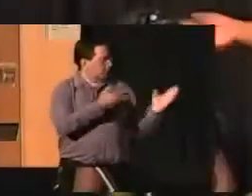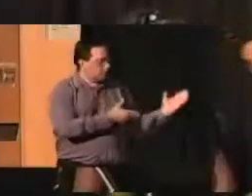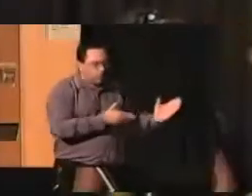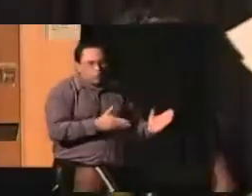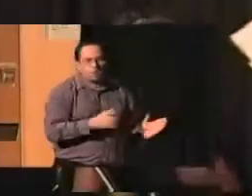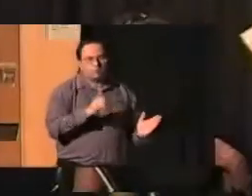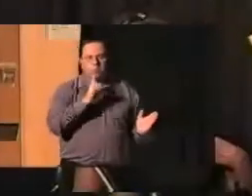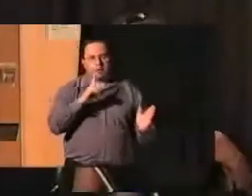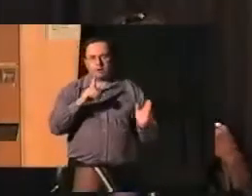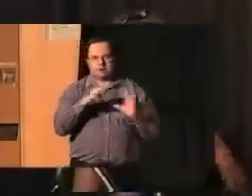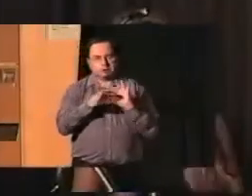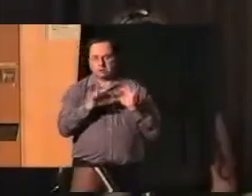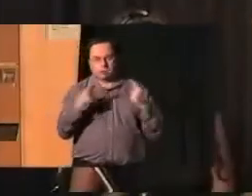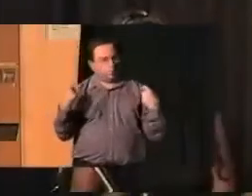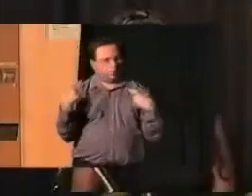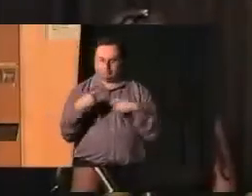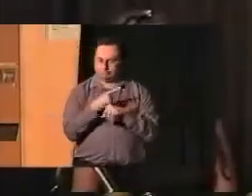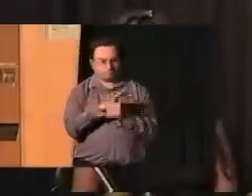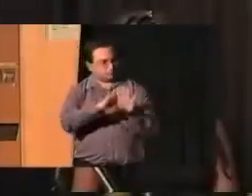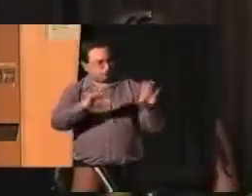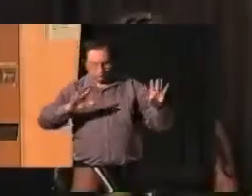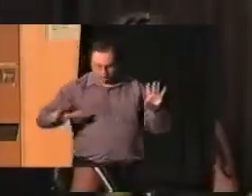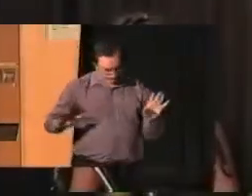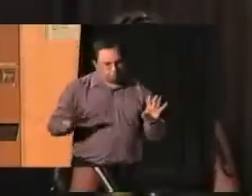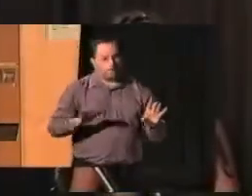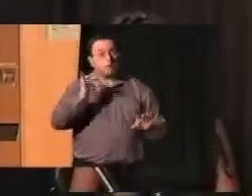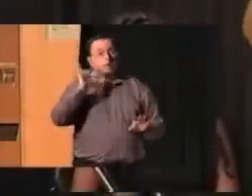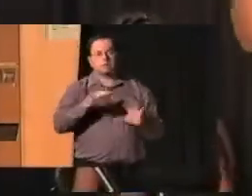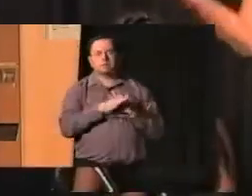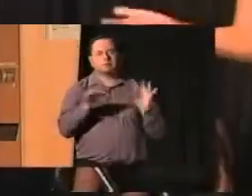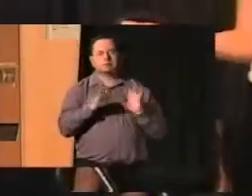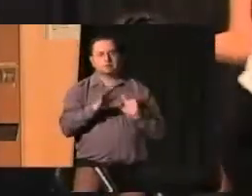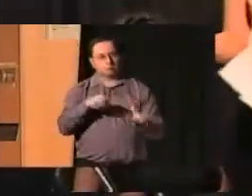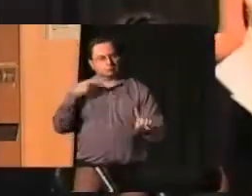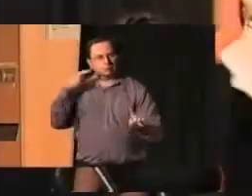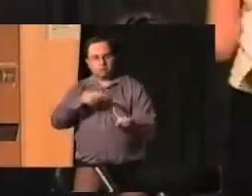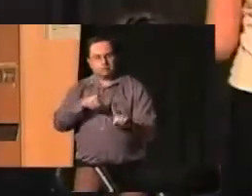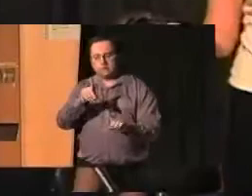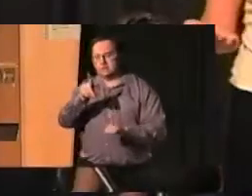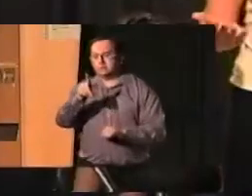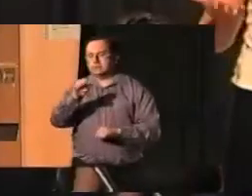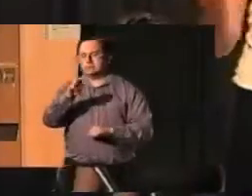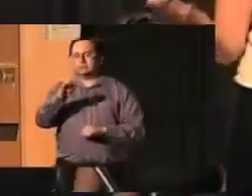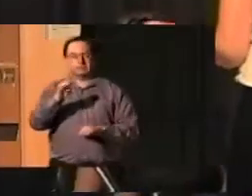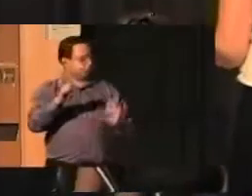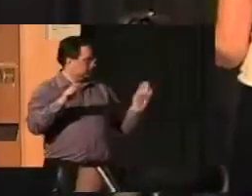tangled tale that tells the story of